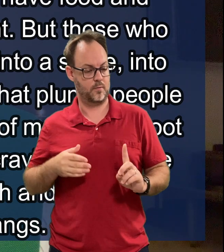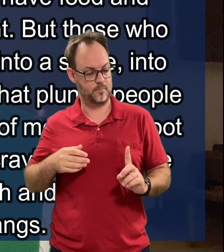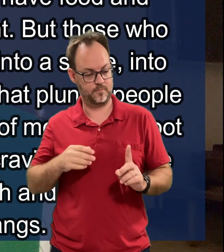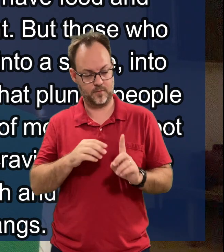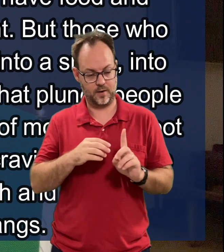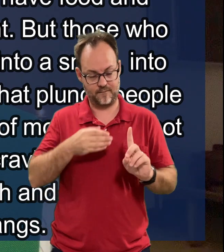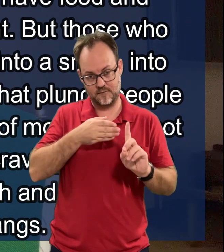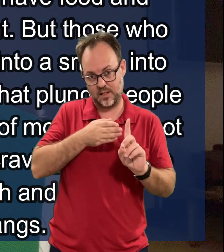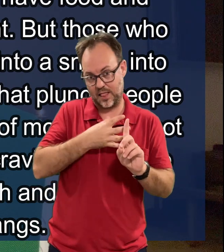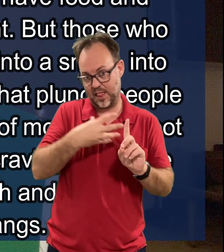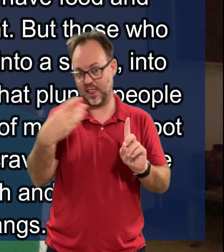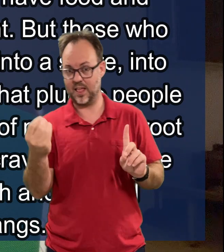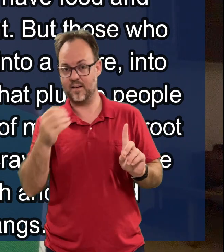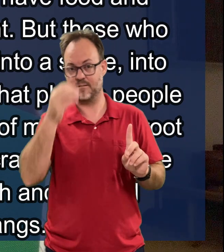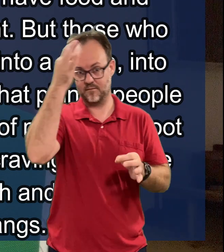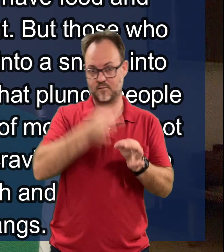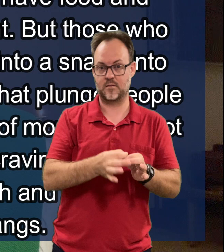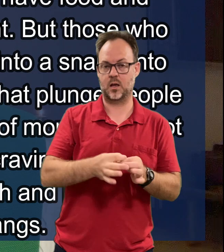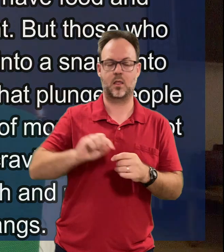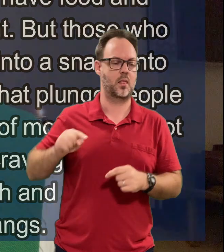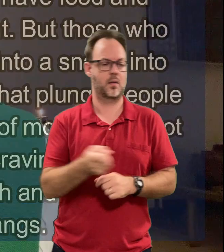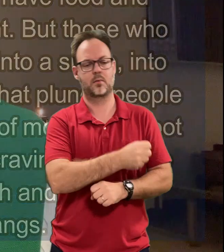pierced themselves with many pains.